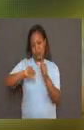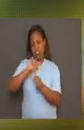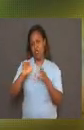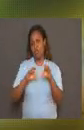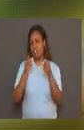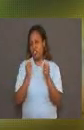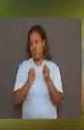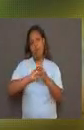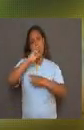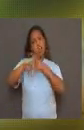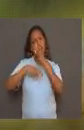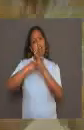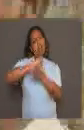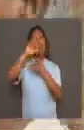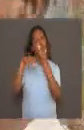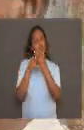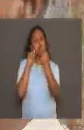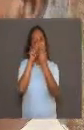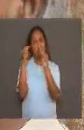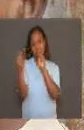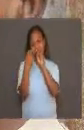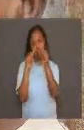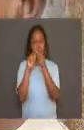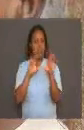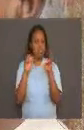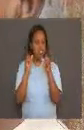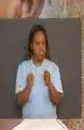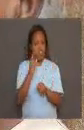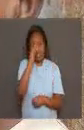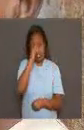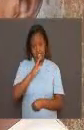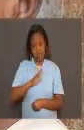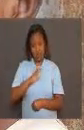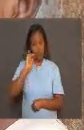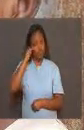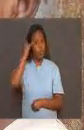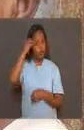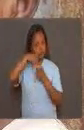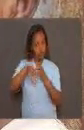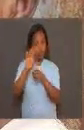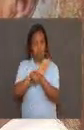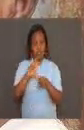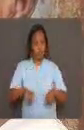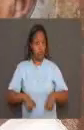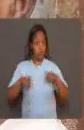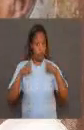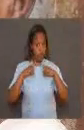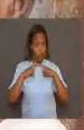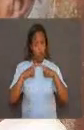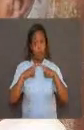all over the world. Somebody in business in Japan can